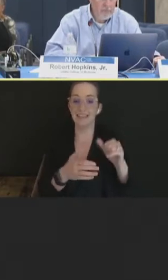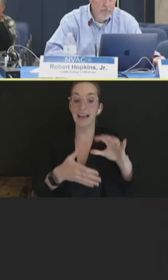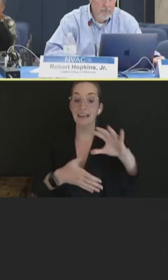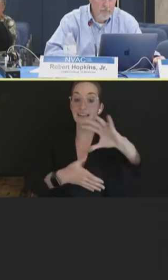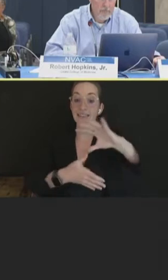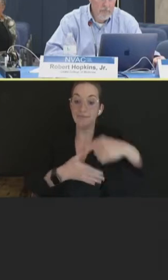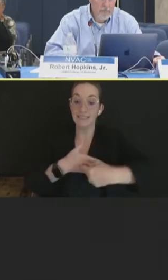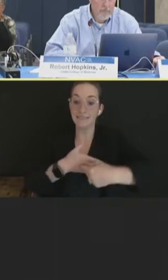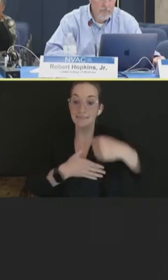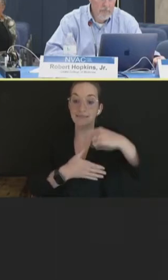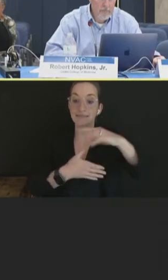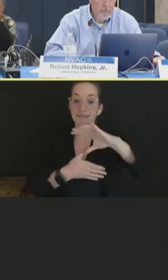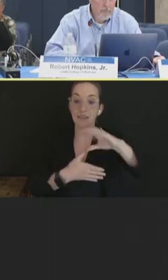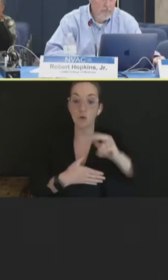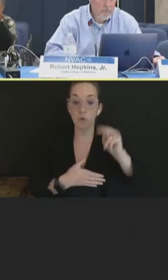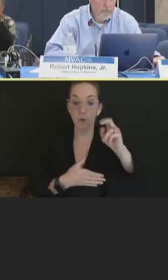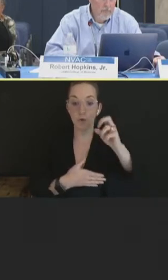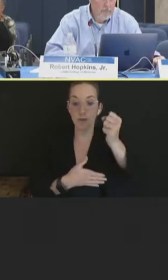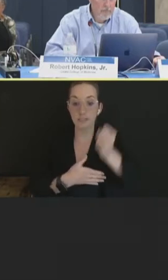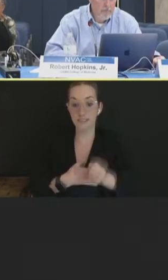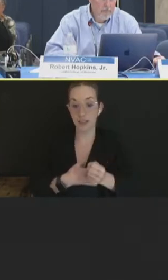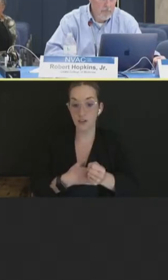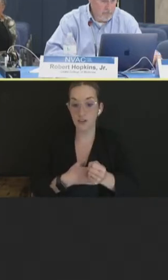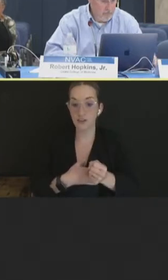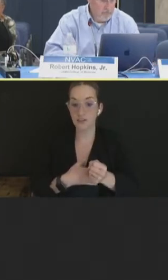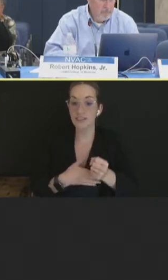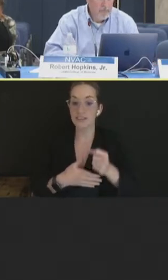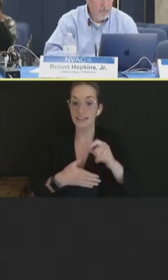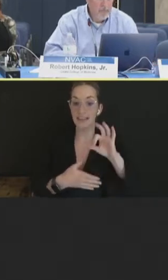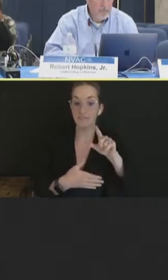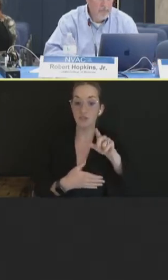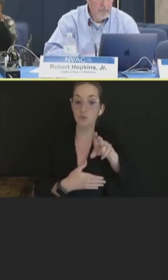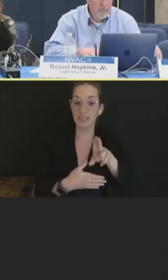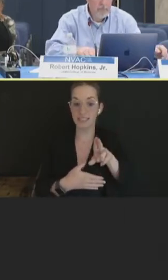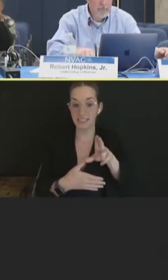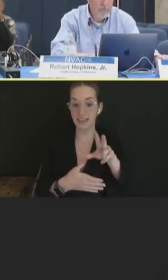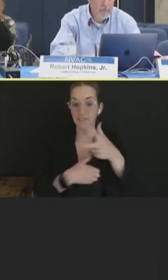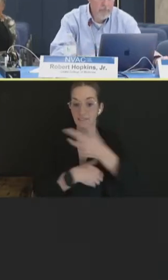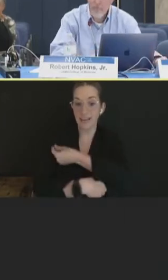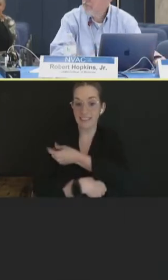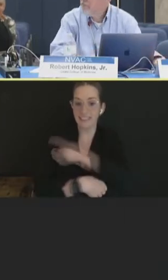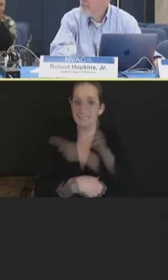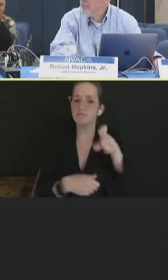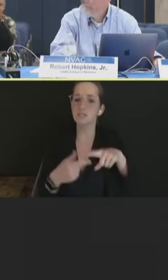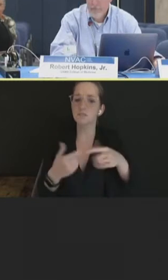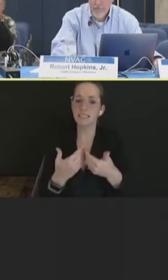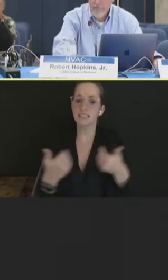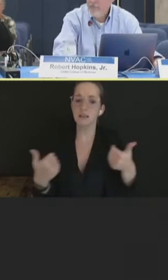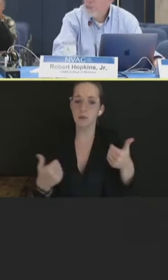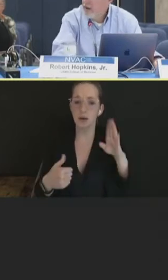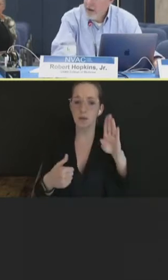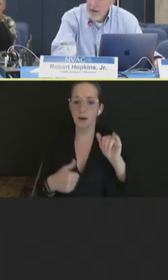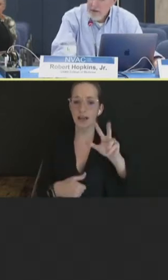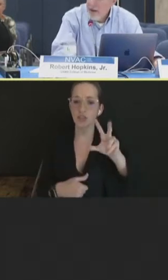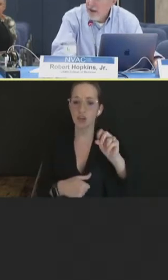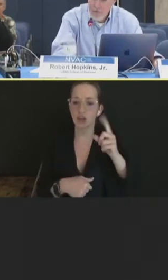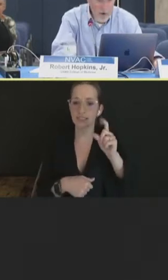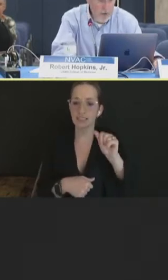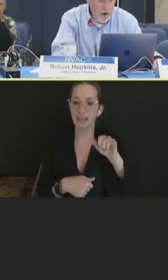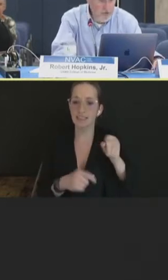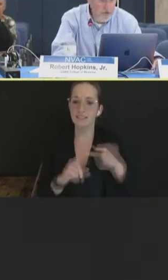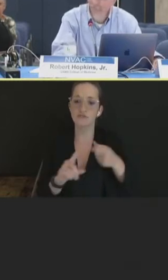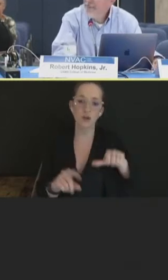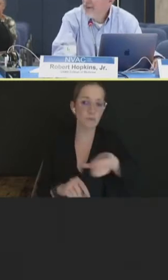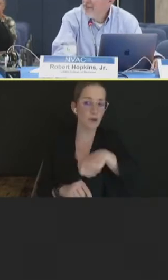is separated by at least 30 days from any previous dose of influenza vaccine. Thank you. Thank you